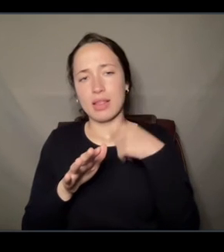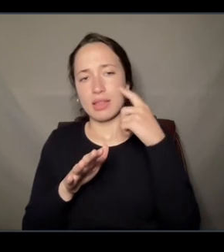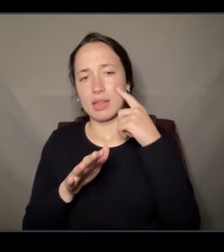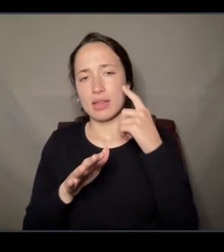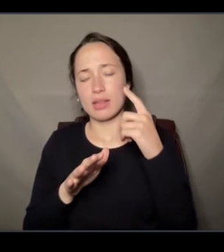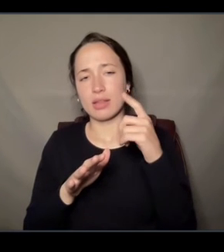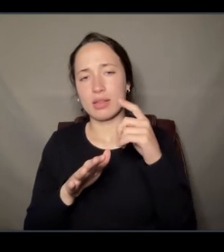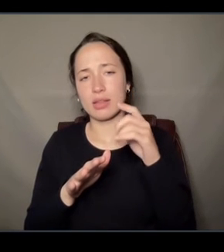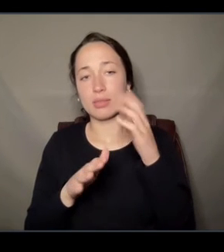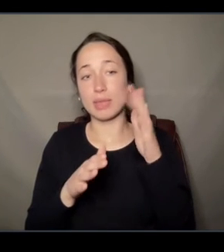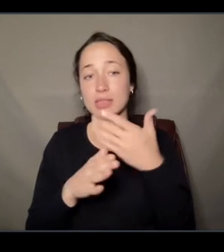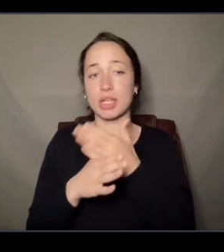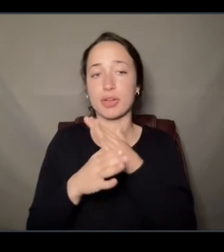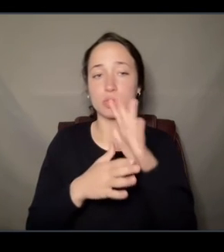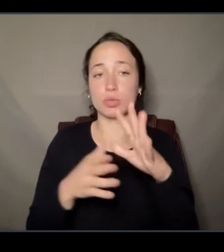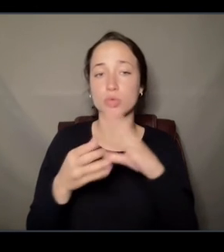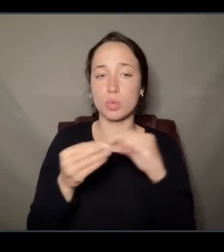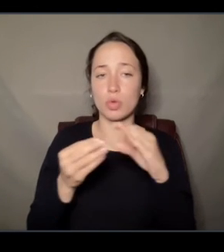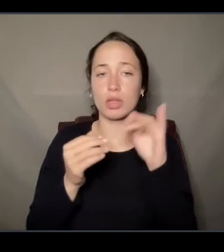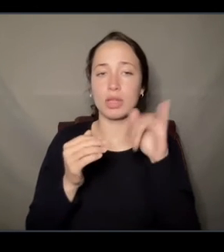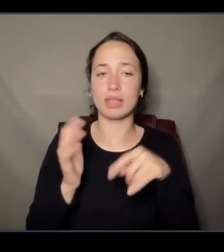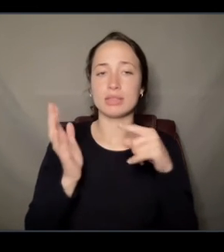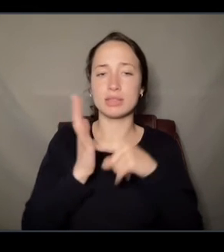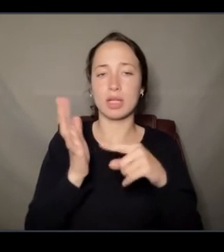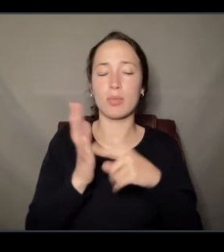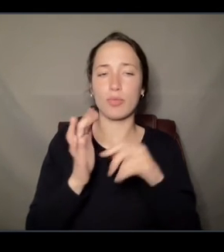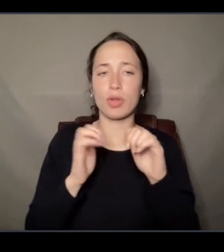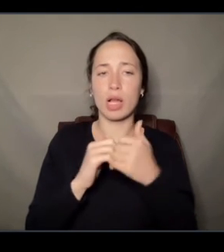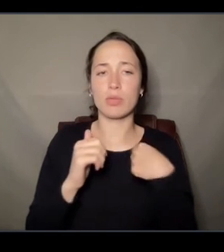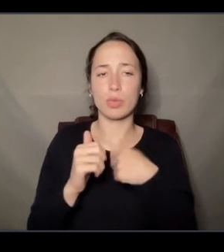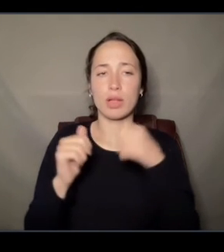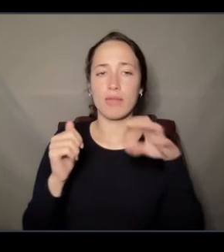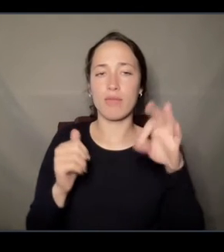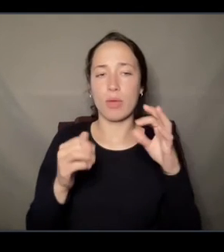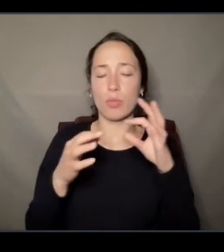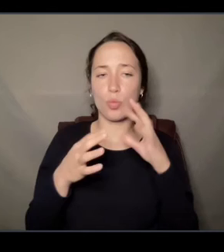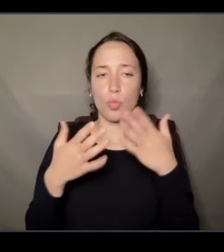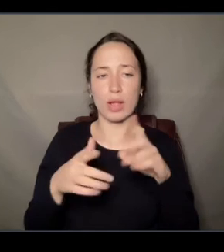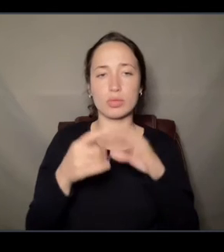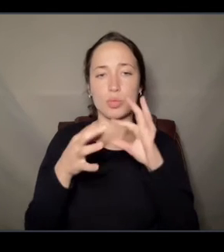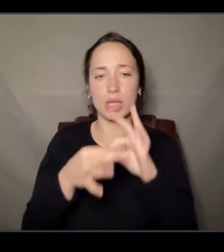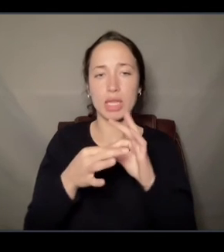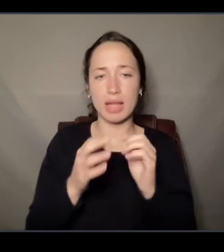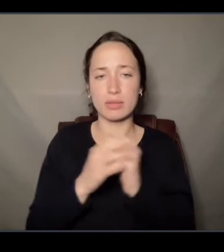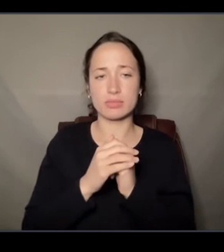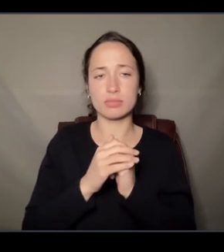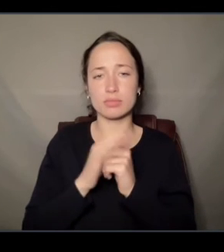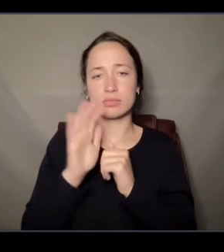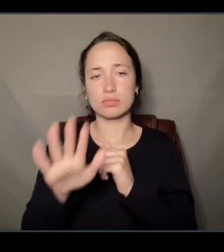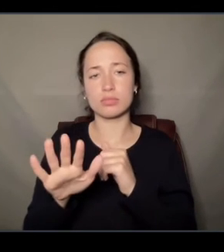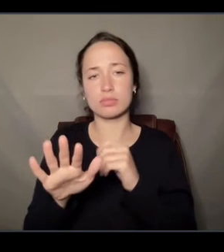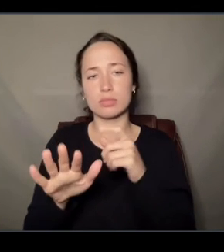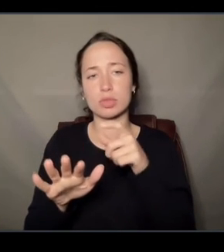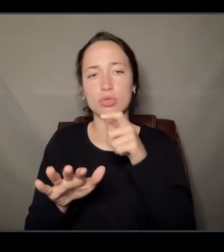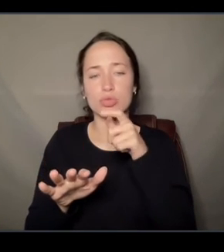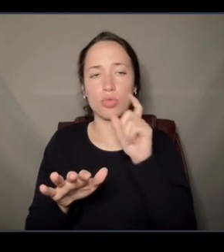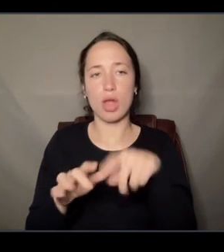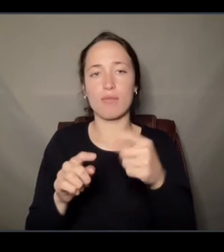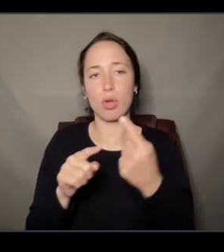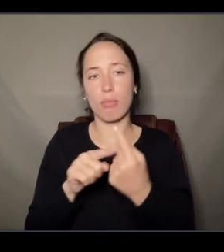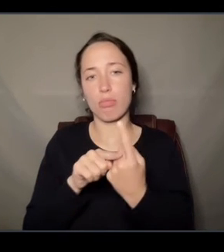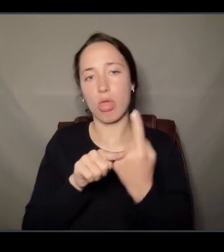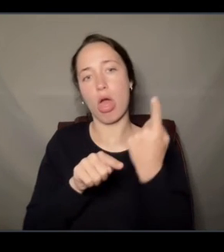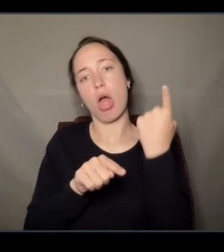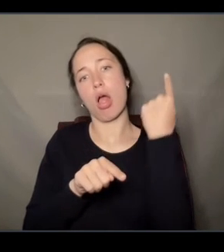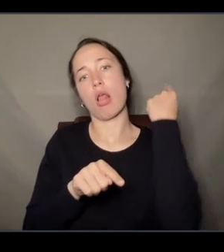think by sharing your story, that's an example of how we can find ways to relate. You don't even have to go back very far to find